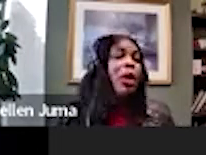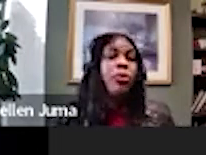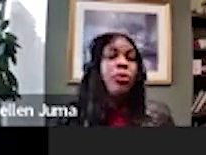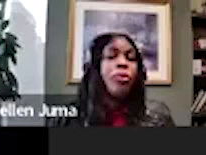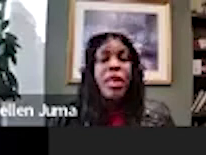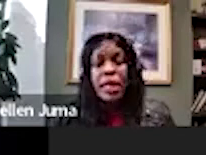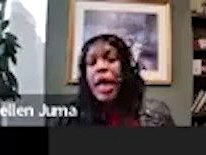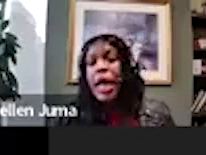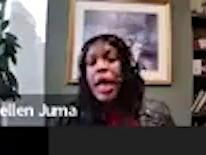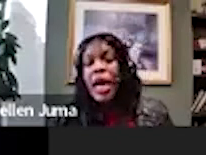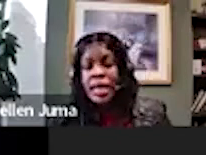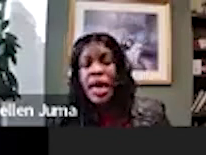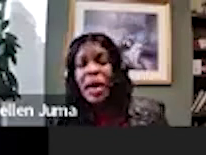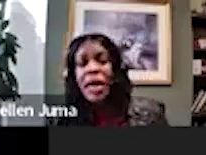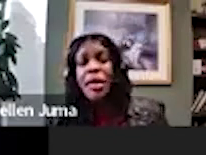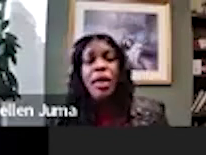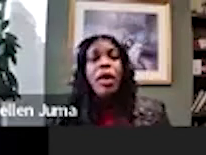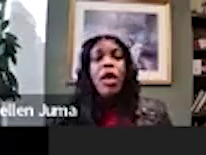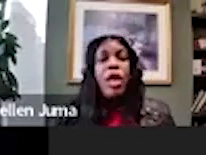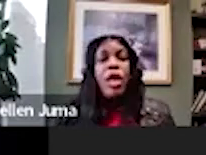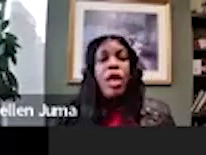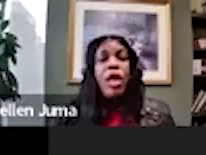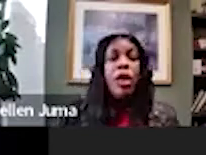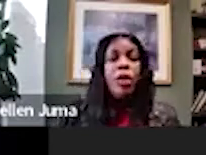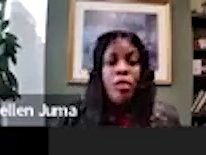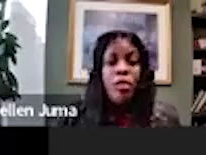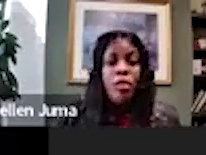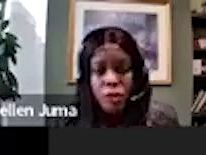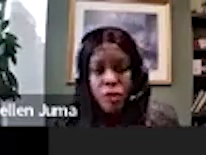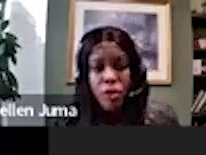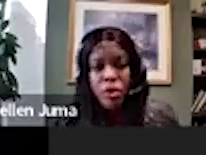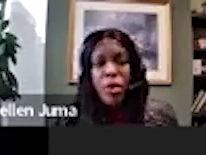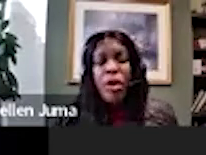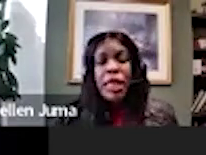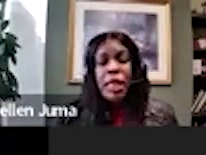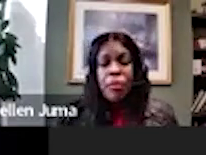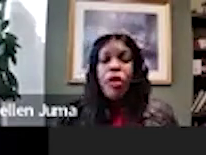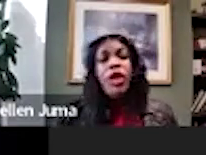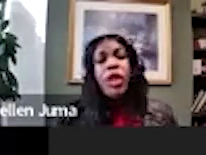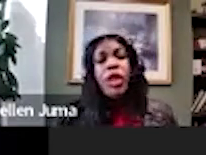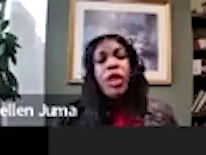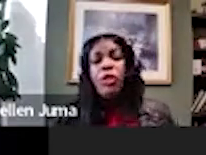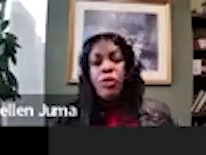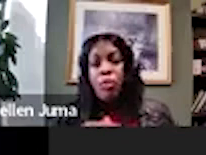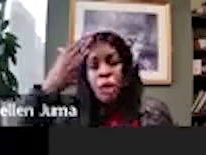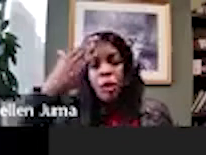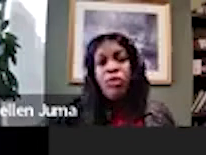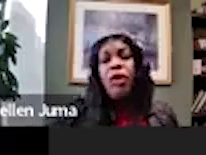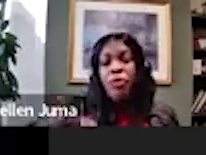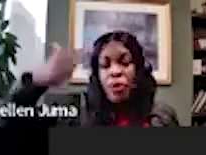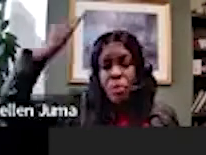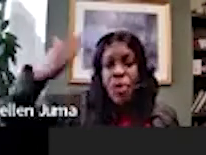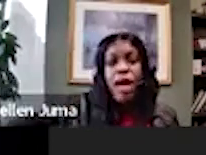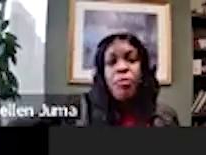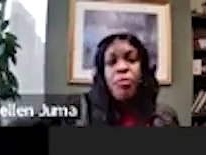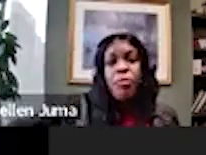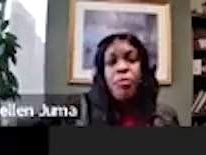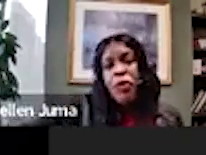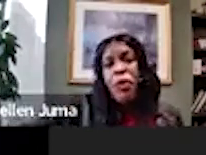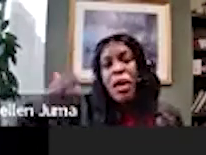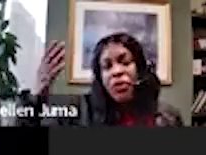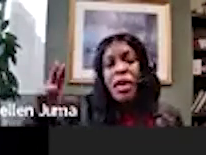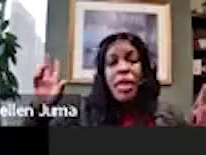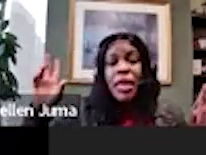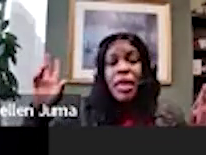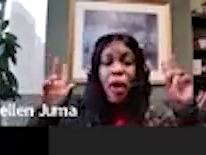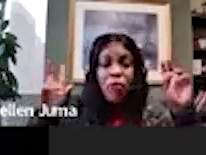only one who saw that girl or that young man. They will gossip about you. Some social circles will be closed out from you, especially